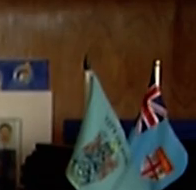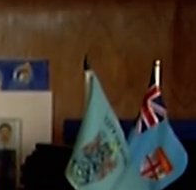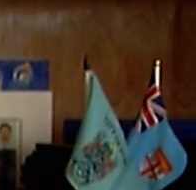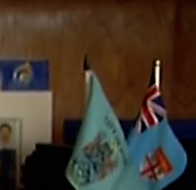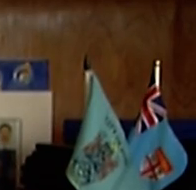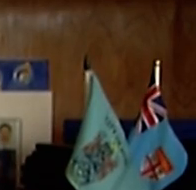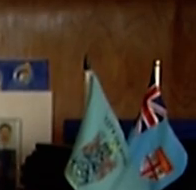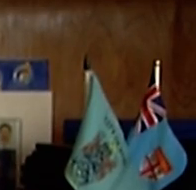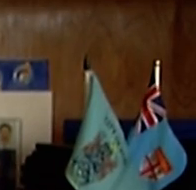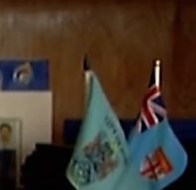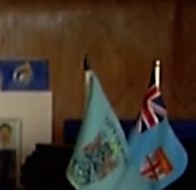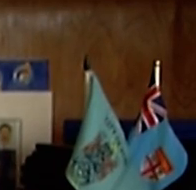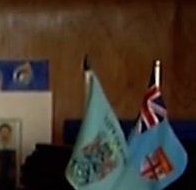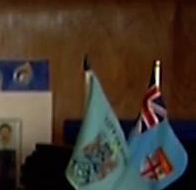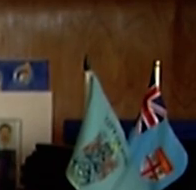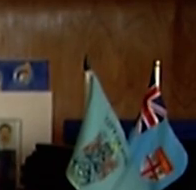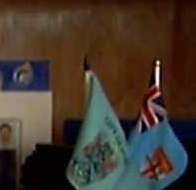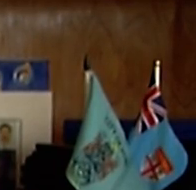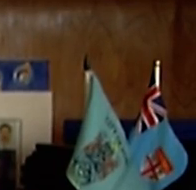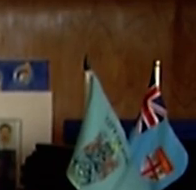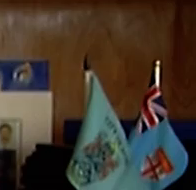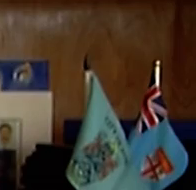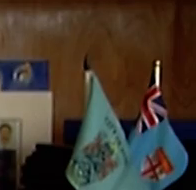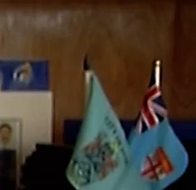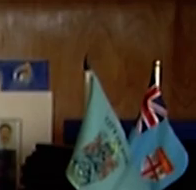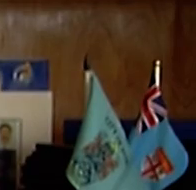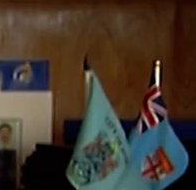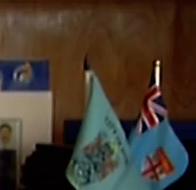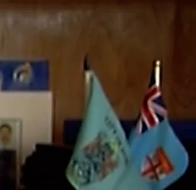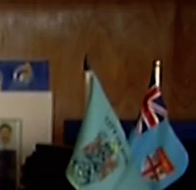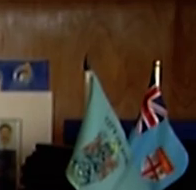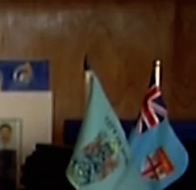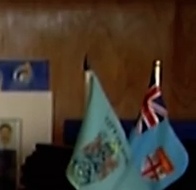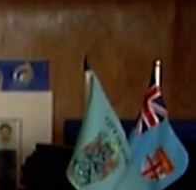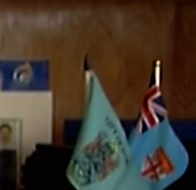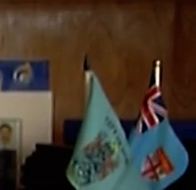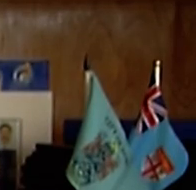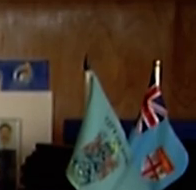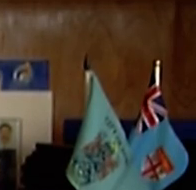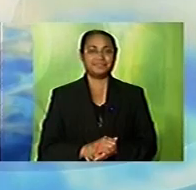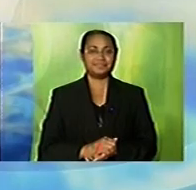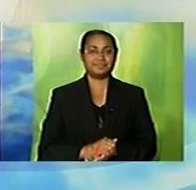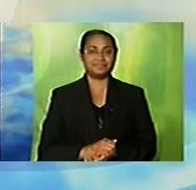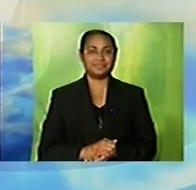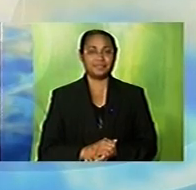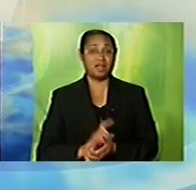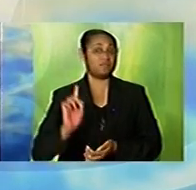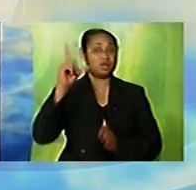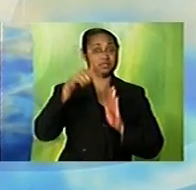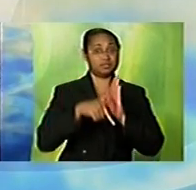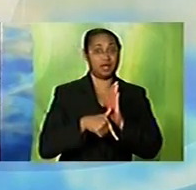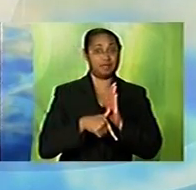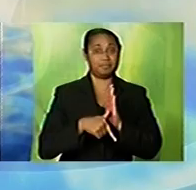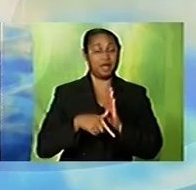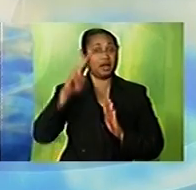assistance from the government, but we should be collecting rates which are owed by all the municipalities. For the first time,